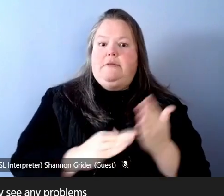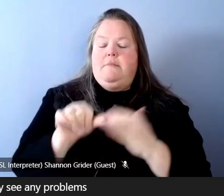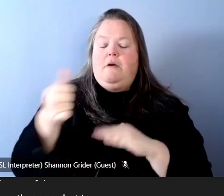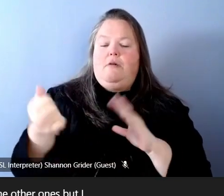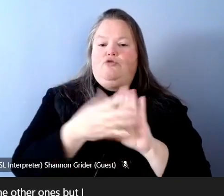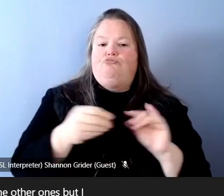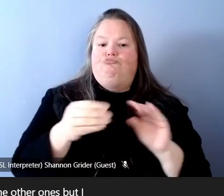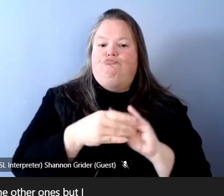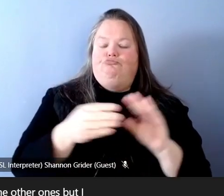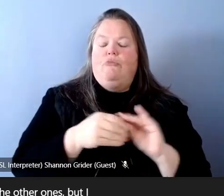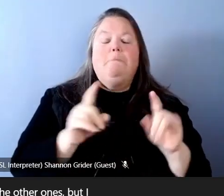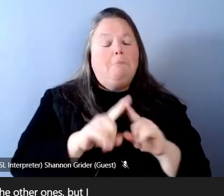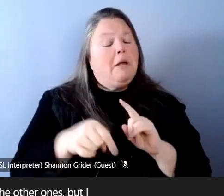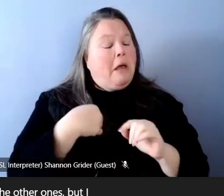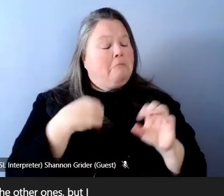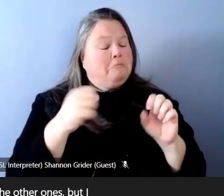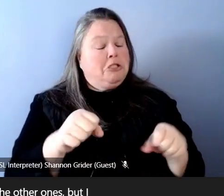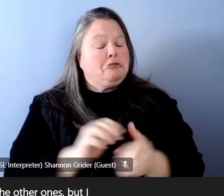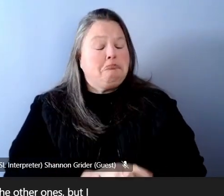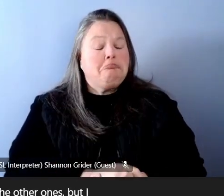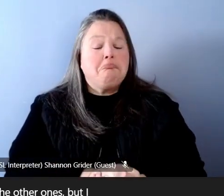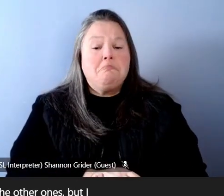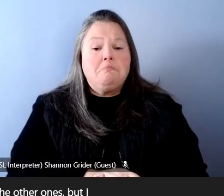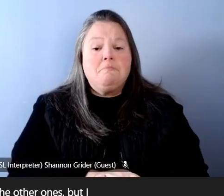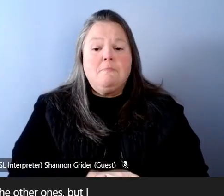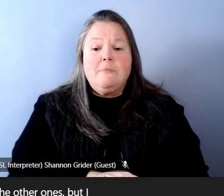have potential.